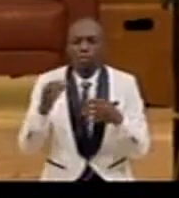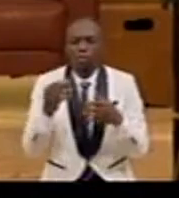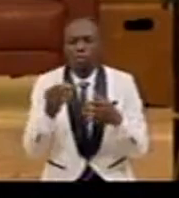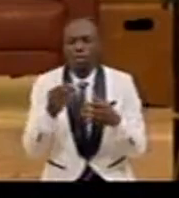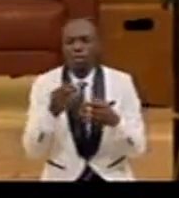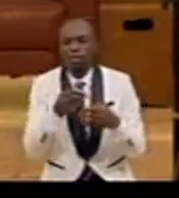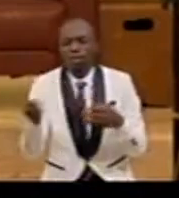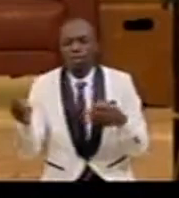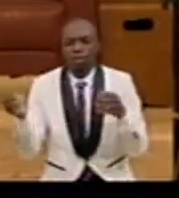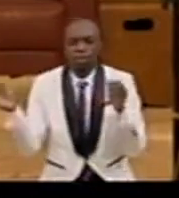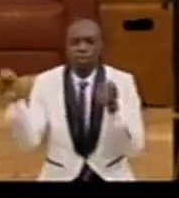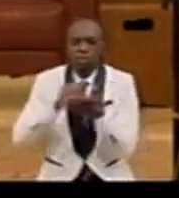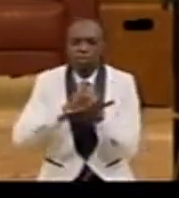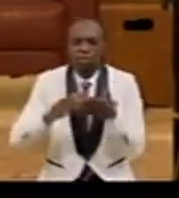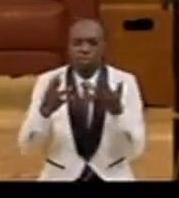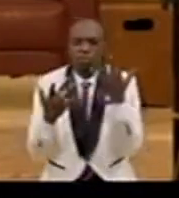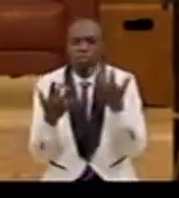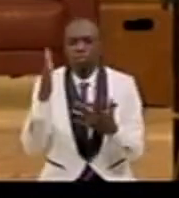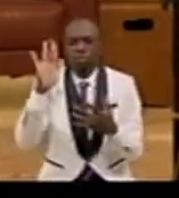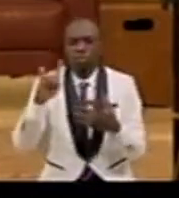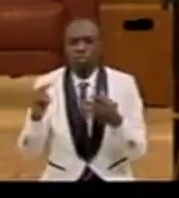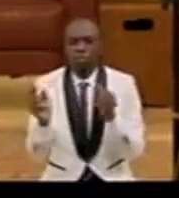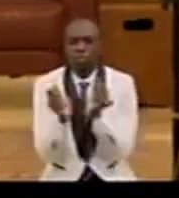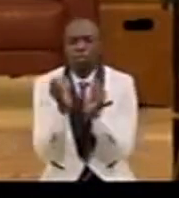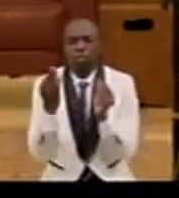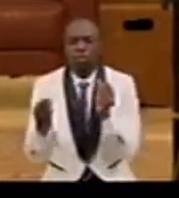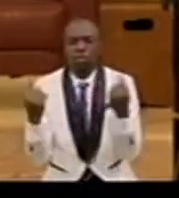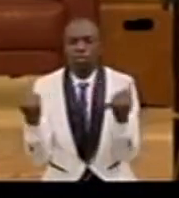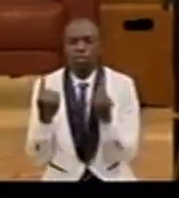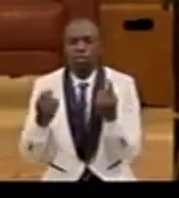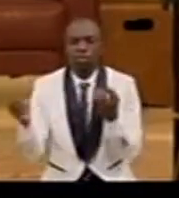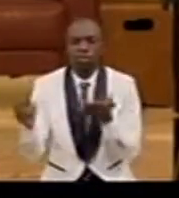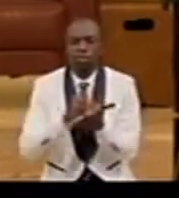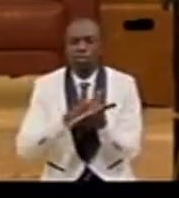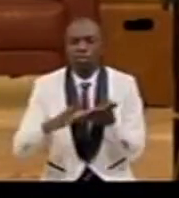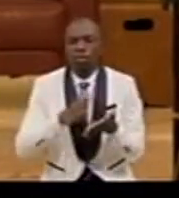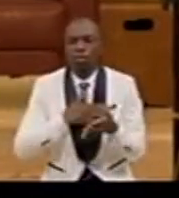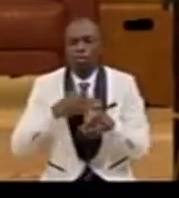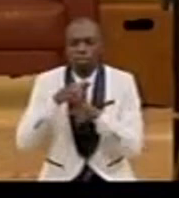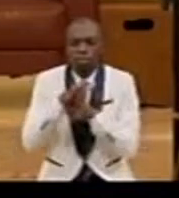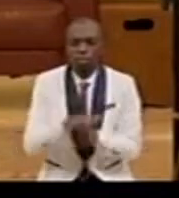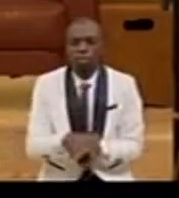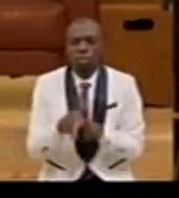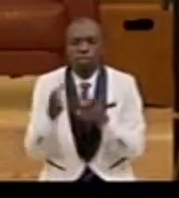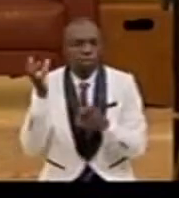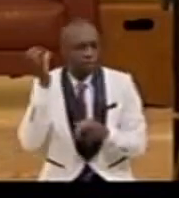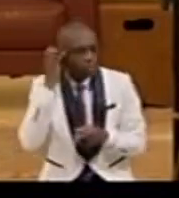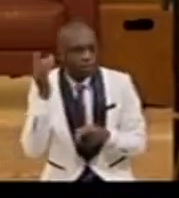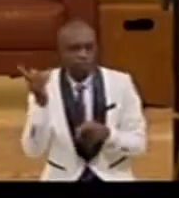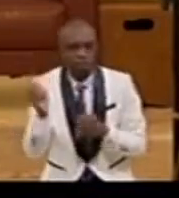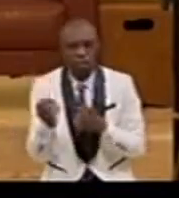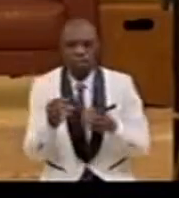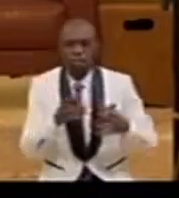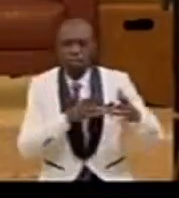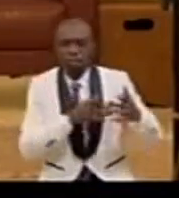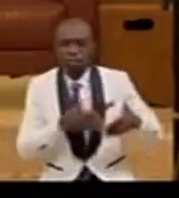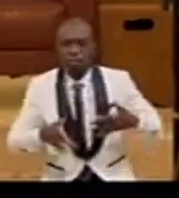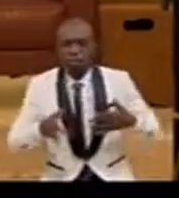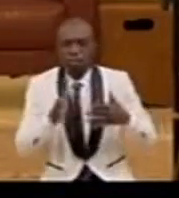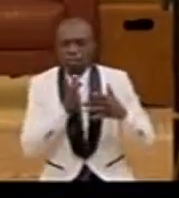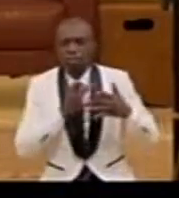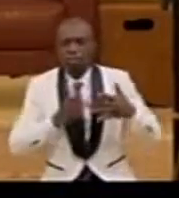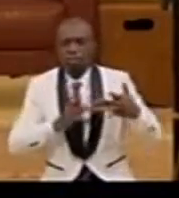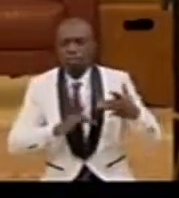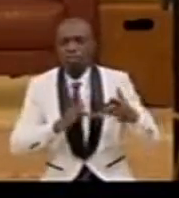sin, deluded and oppressed. Hear the tender shepherd, come to me